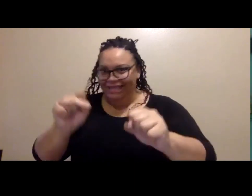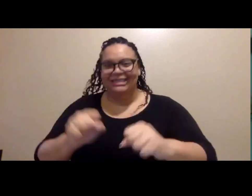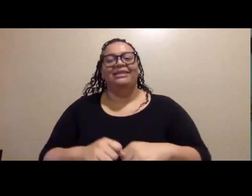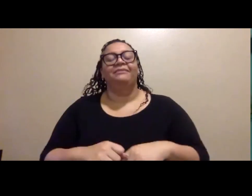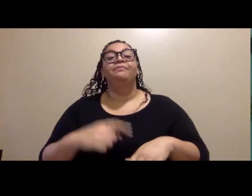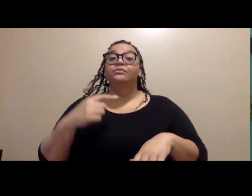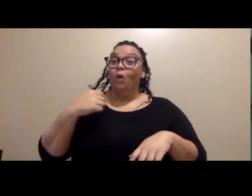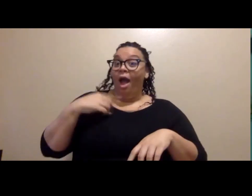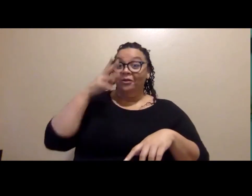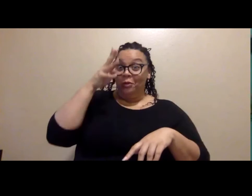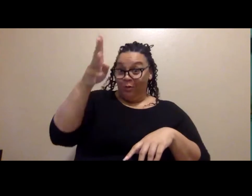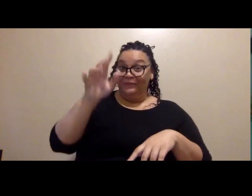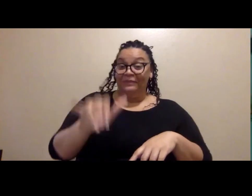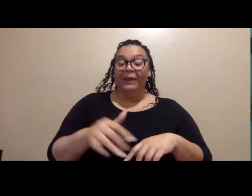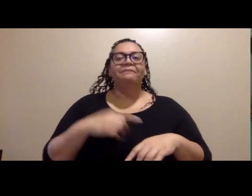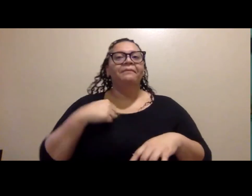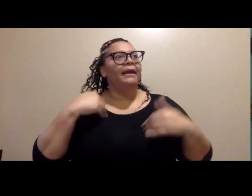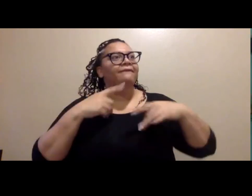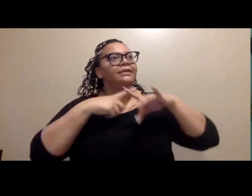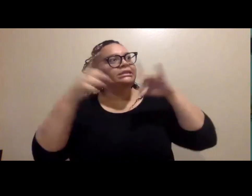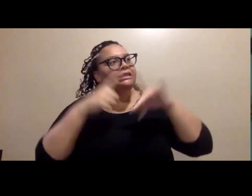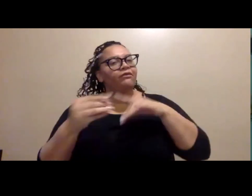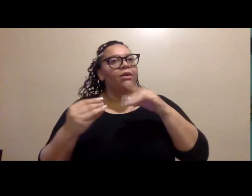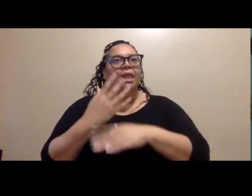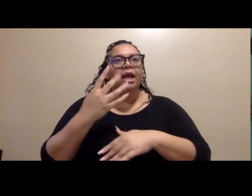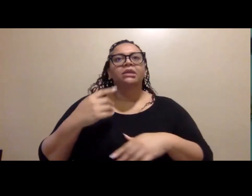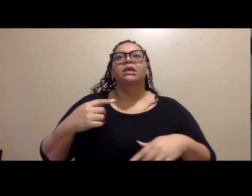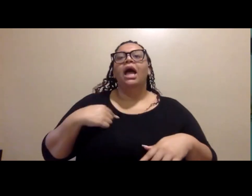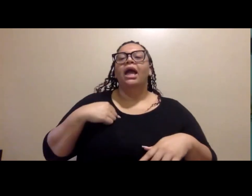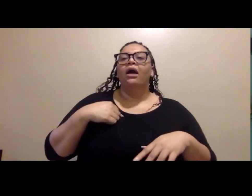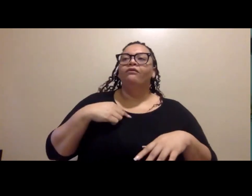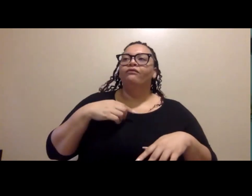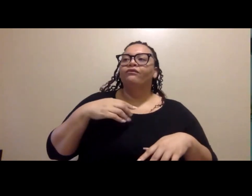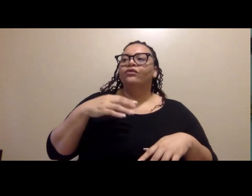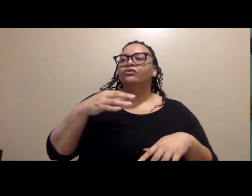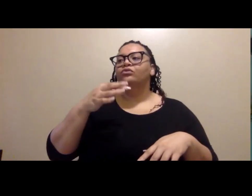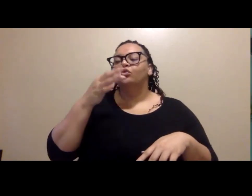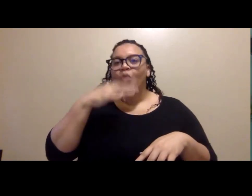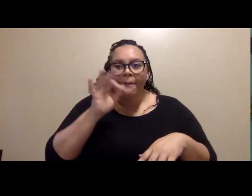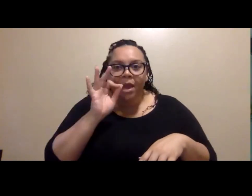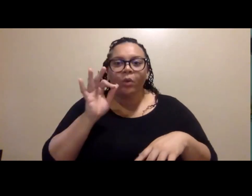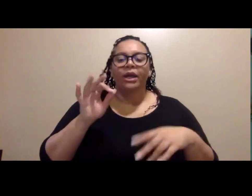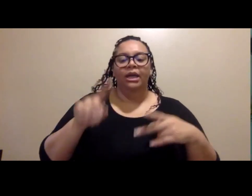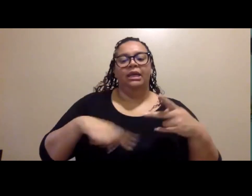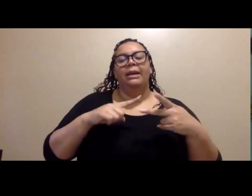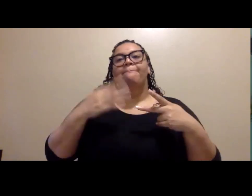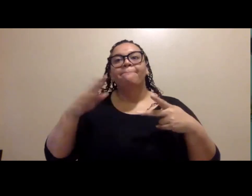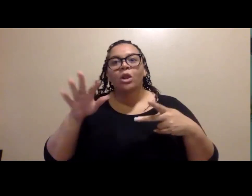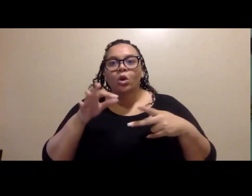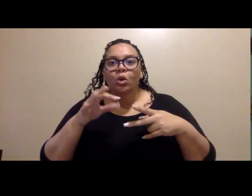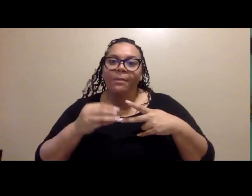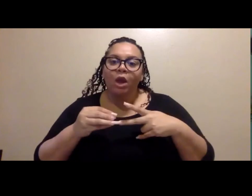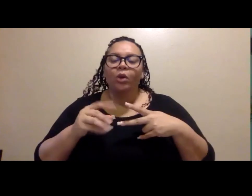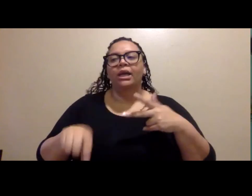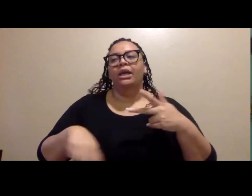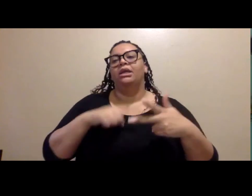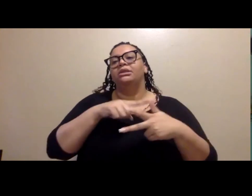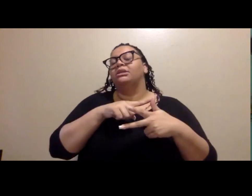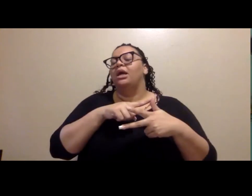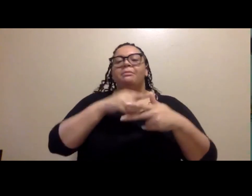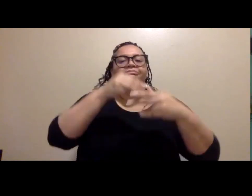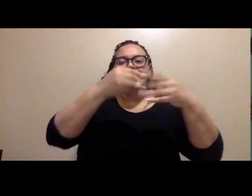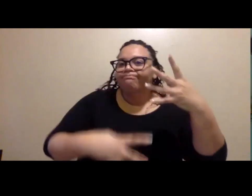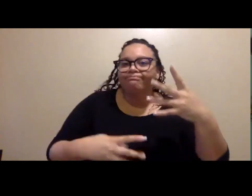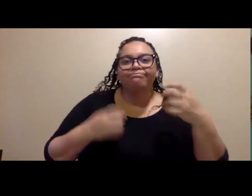have different plants that I have my fruit plants. I have strawberries, I have blueberries, raspberries, and then I have some herbs for teas,